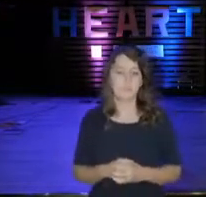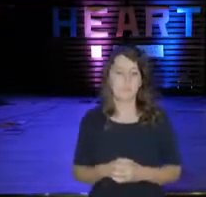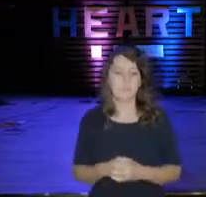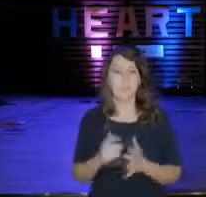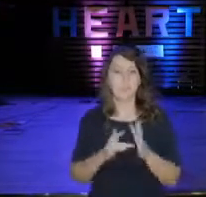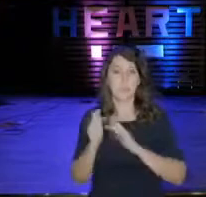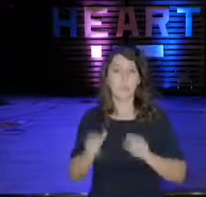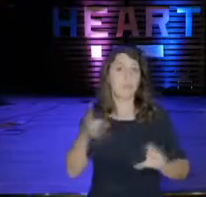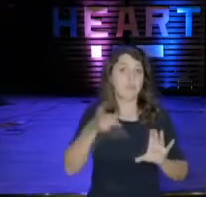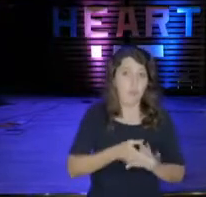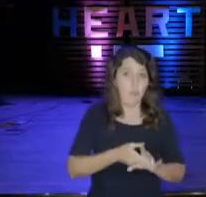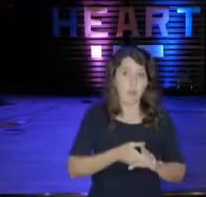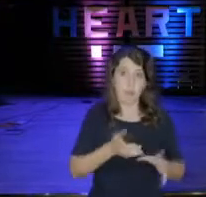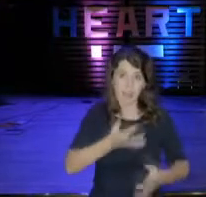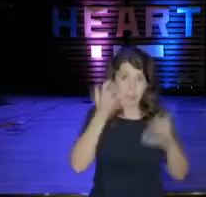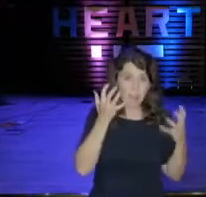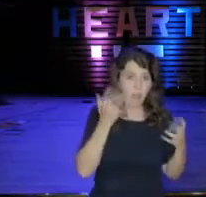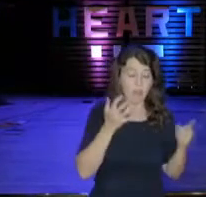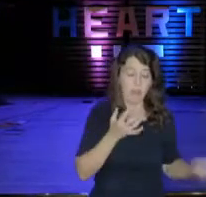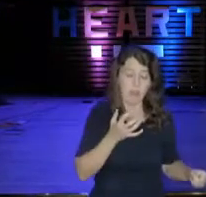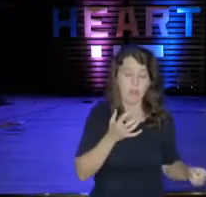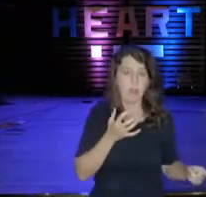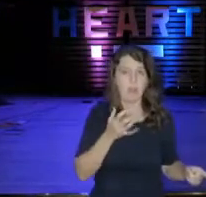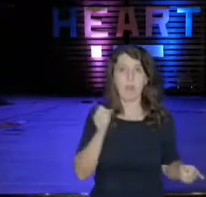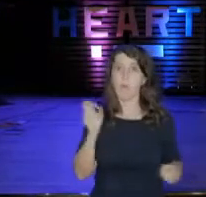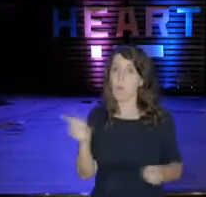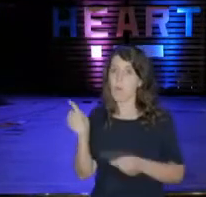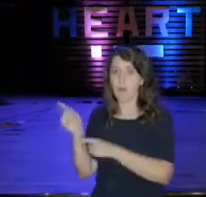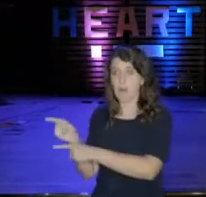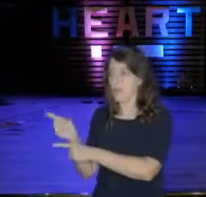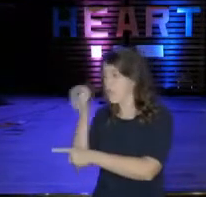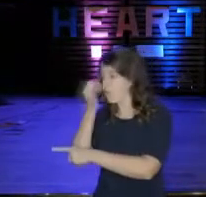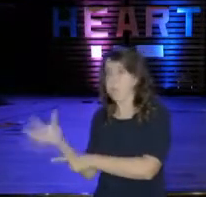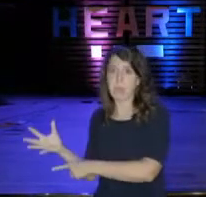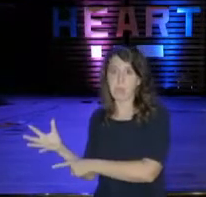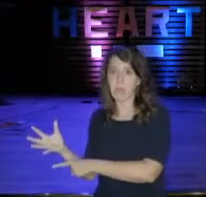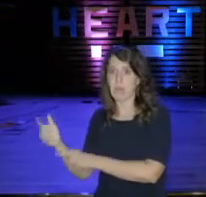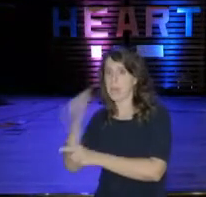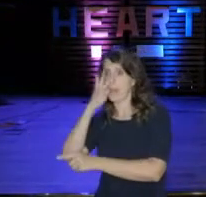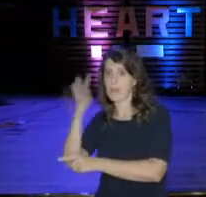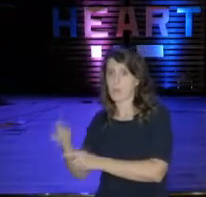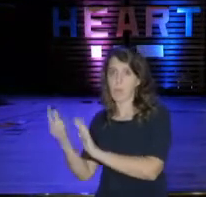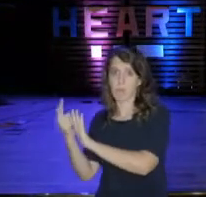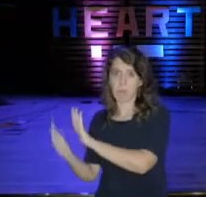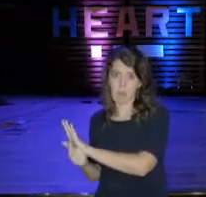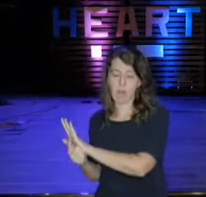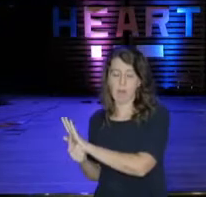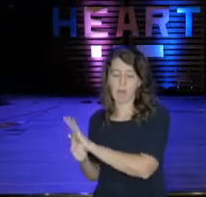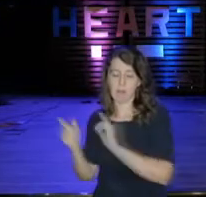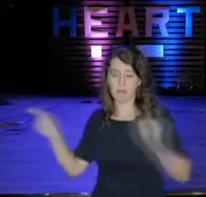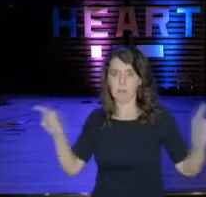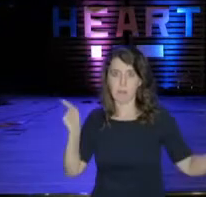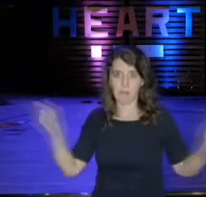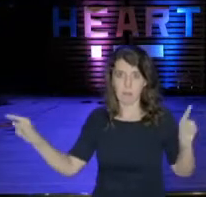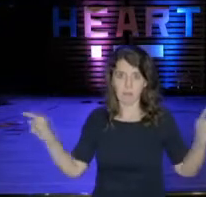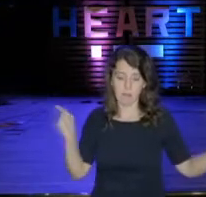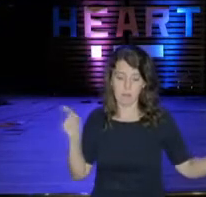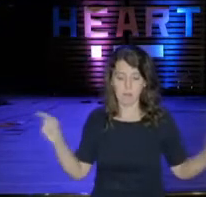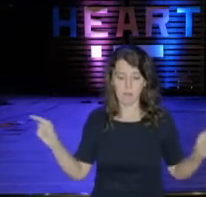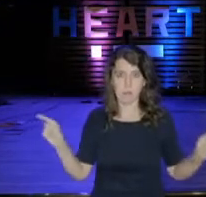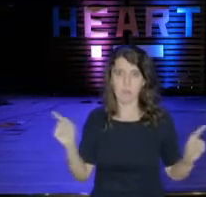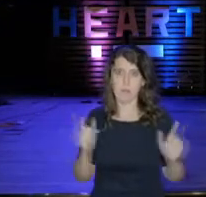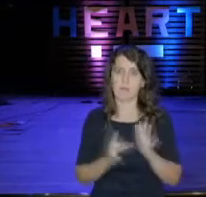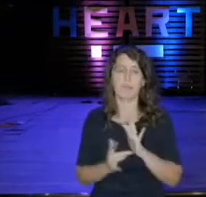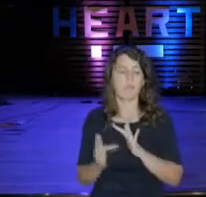this crowd, or he could be indifferent to the law of God. You notice Jesus